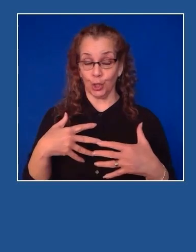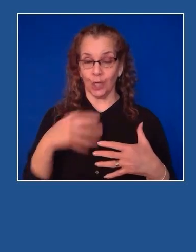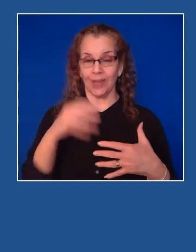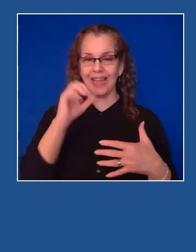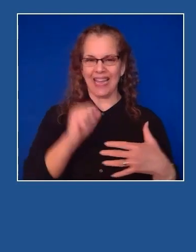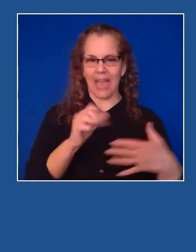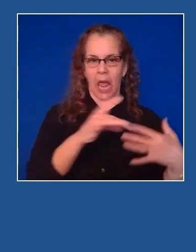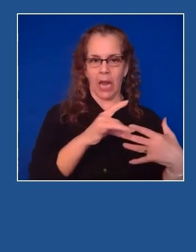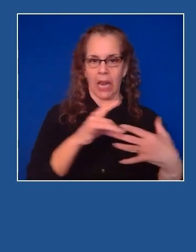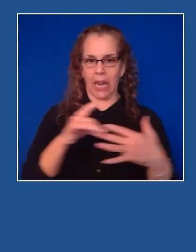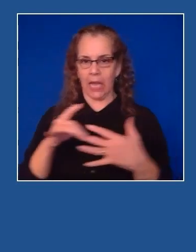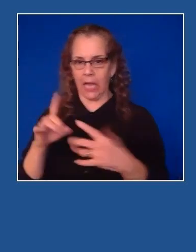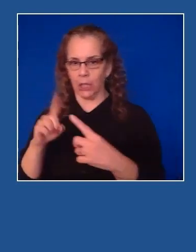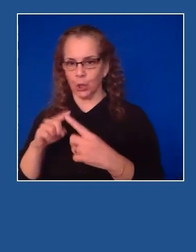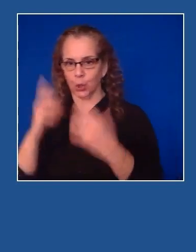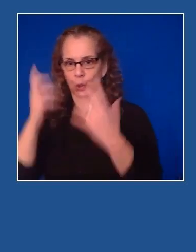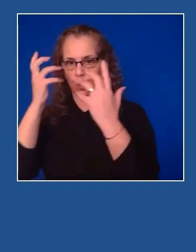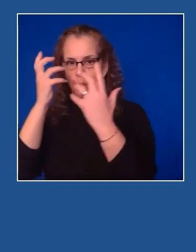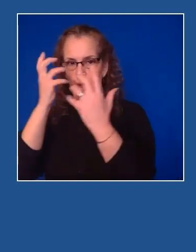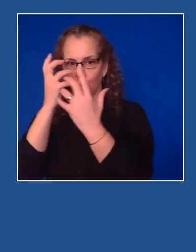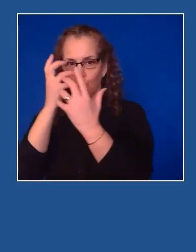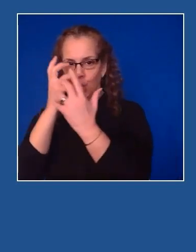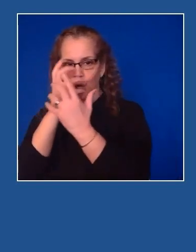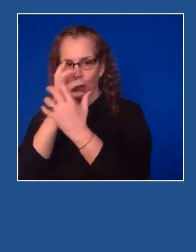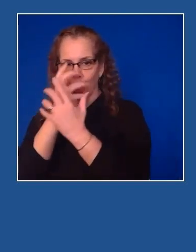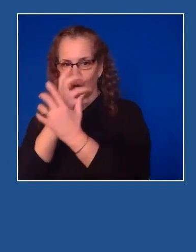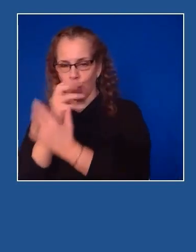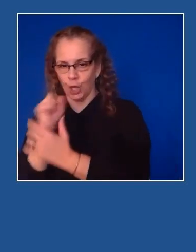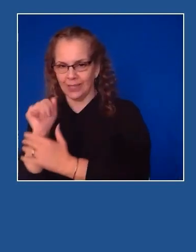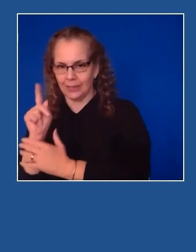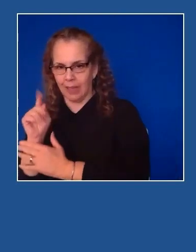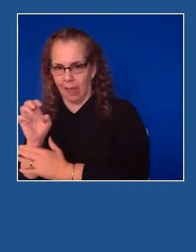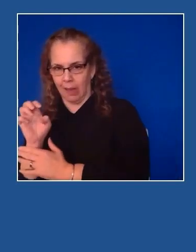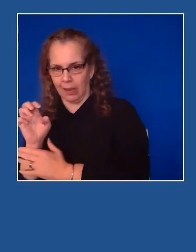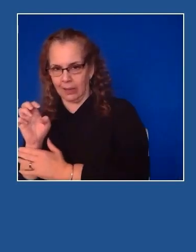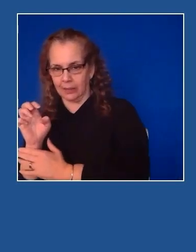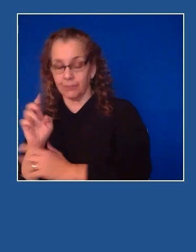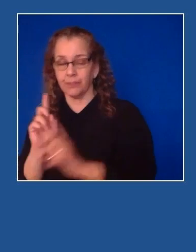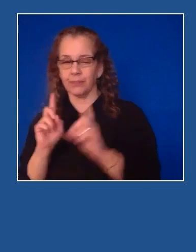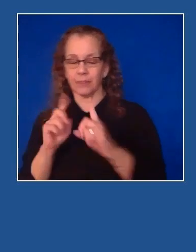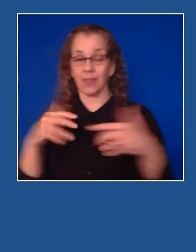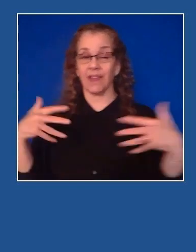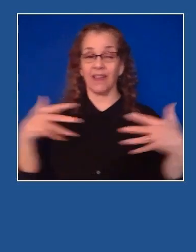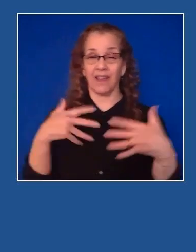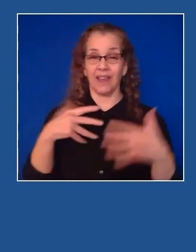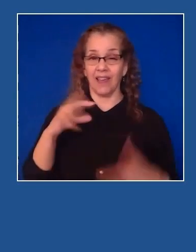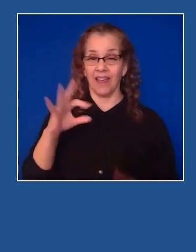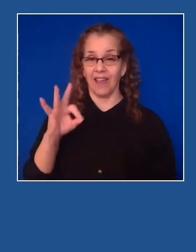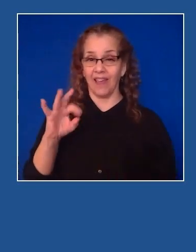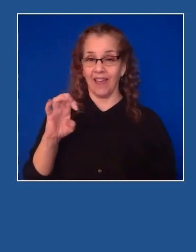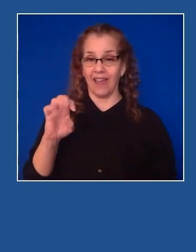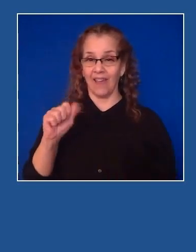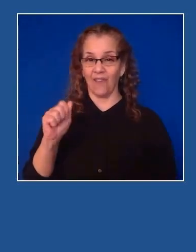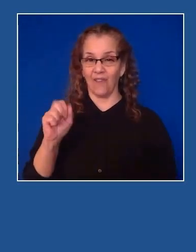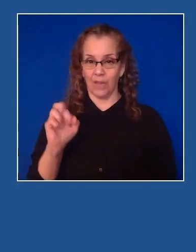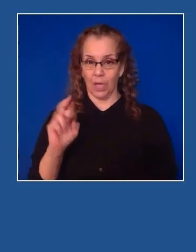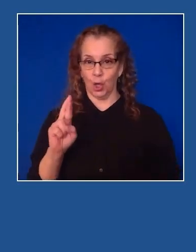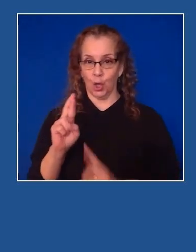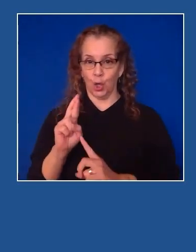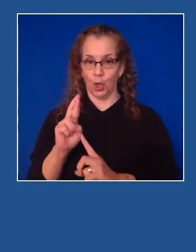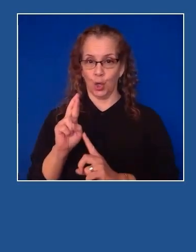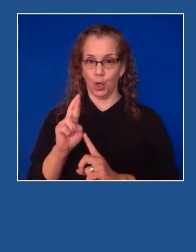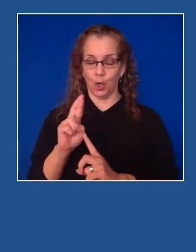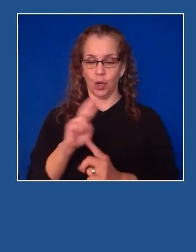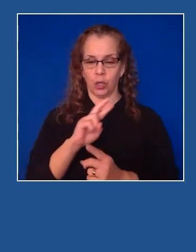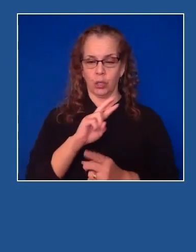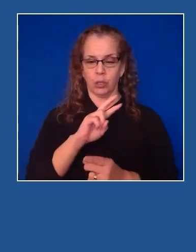side. And fear actually is right in the middle of what we're going to talk about today, because